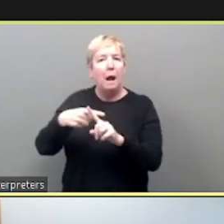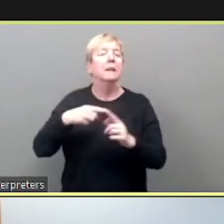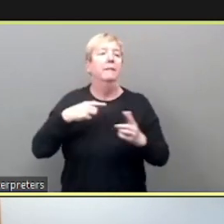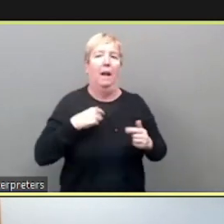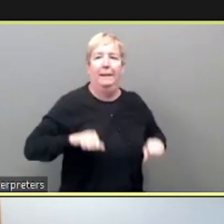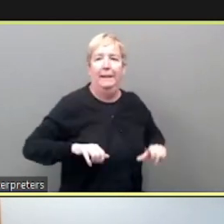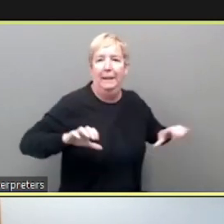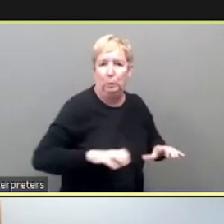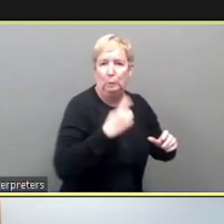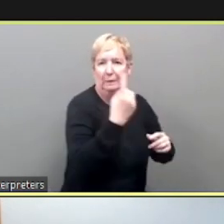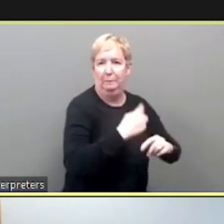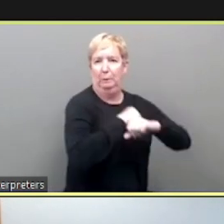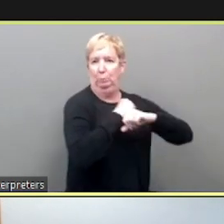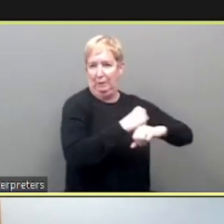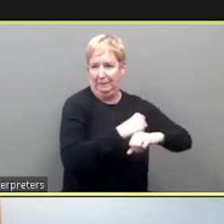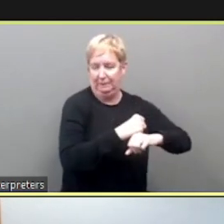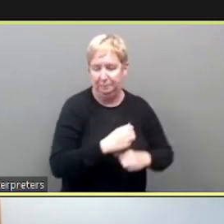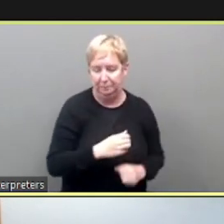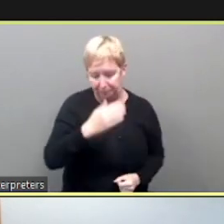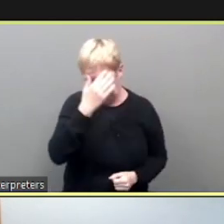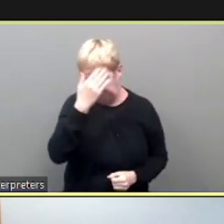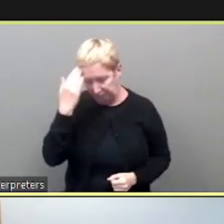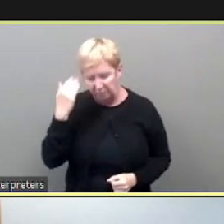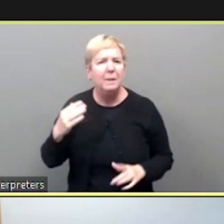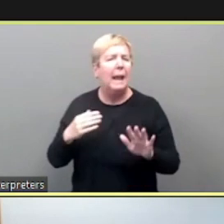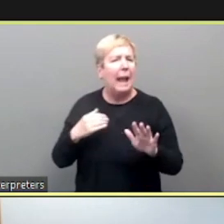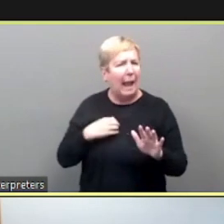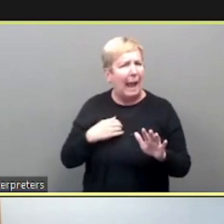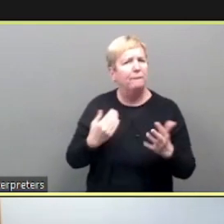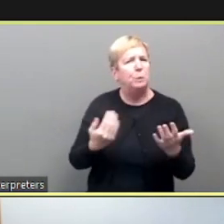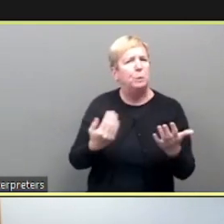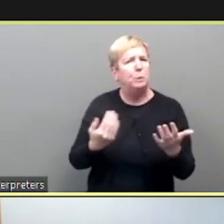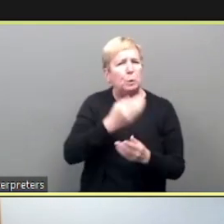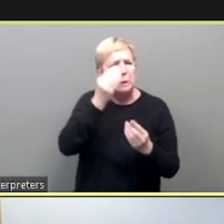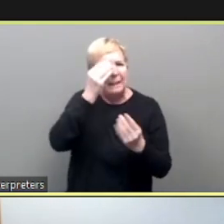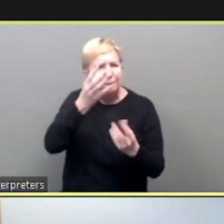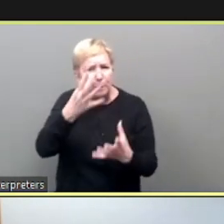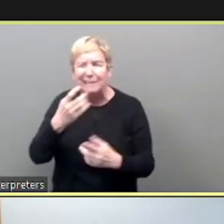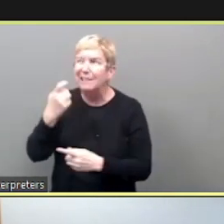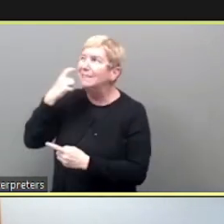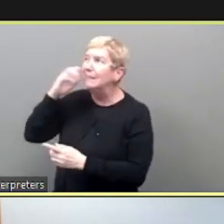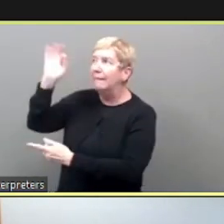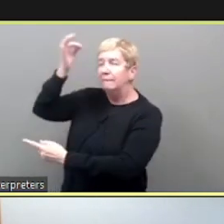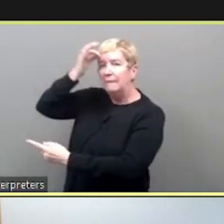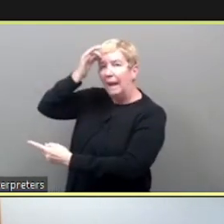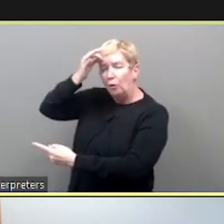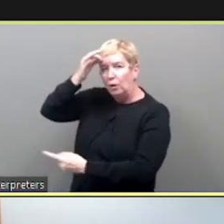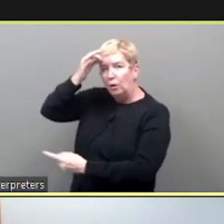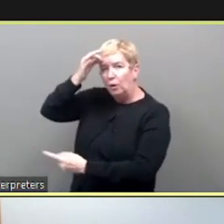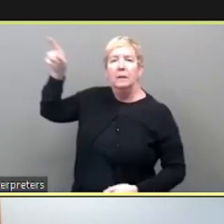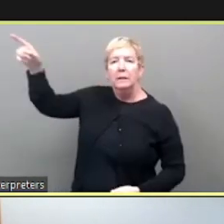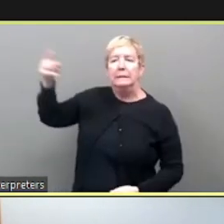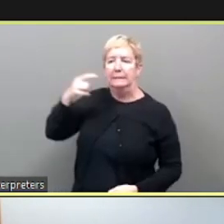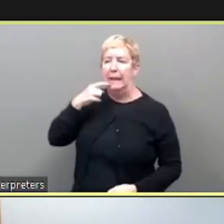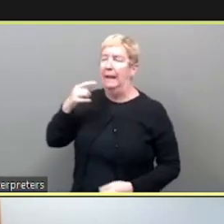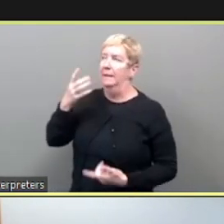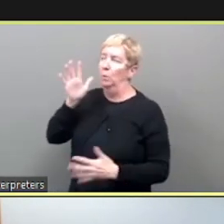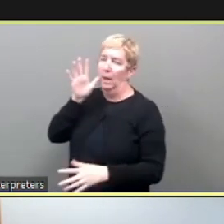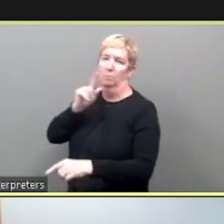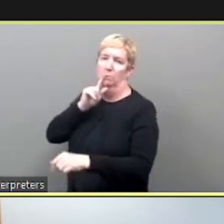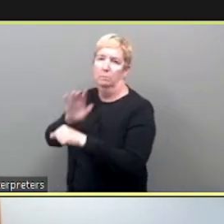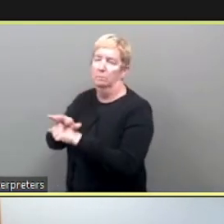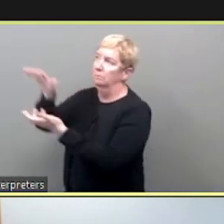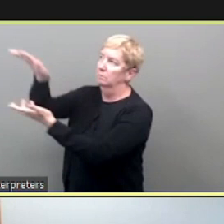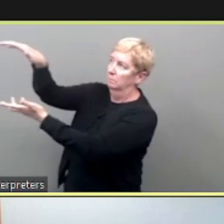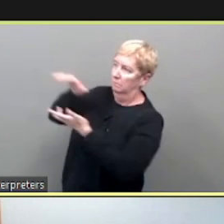mention that there is some news that folks might be aware of, that the federal government has committed some funding, a large amount,